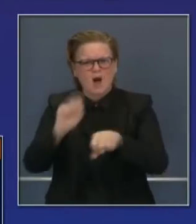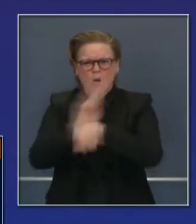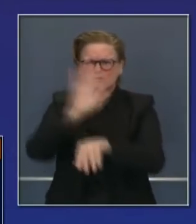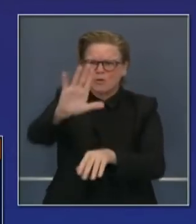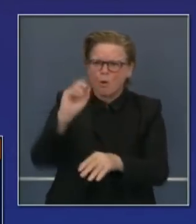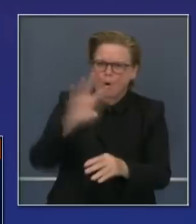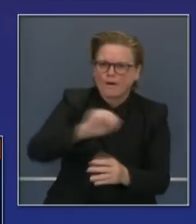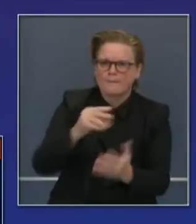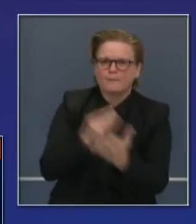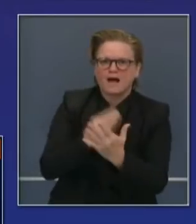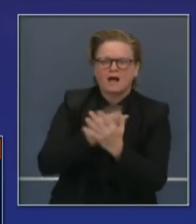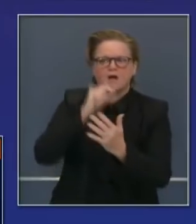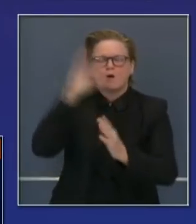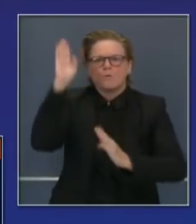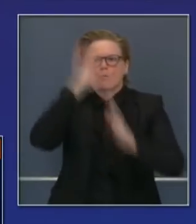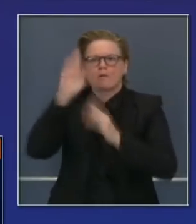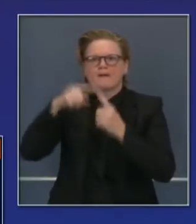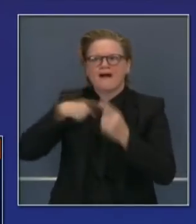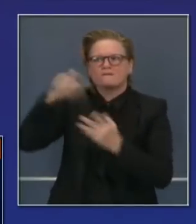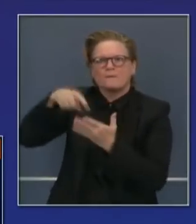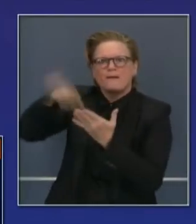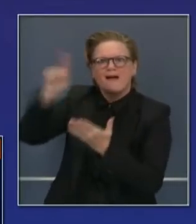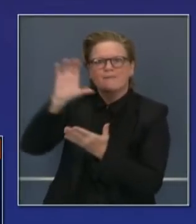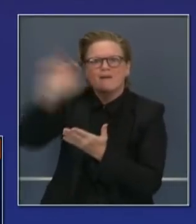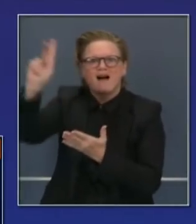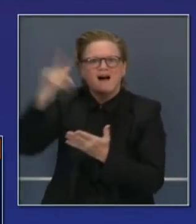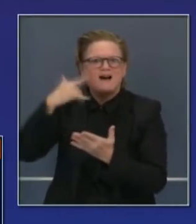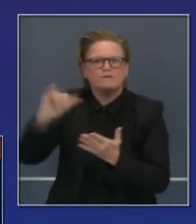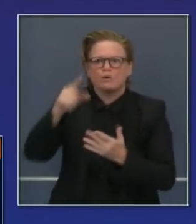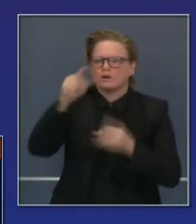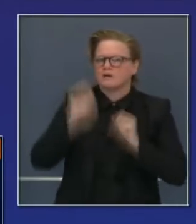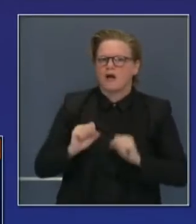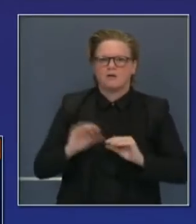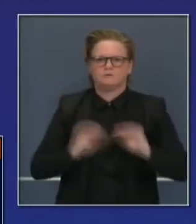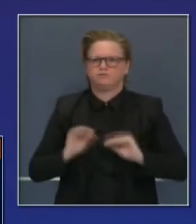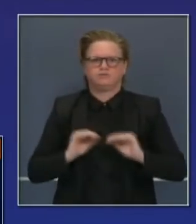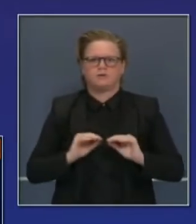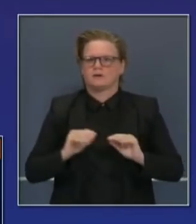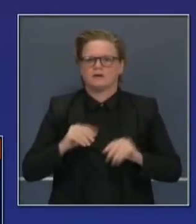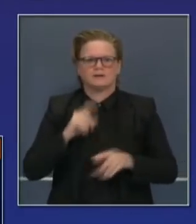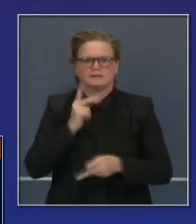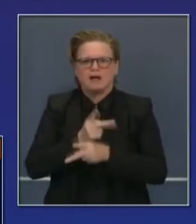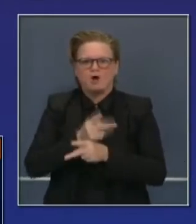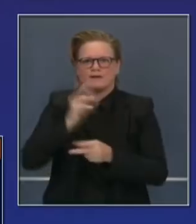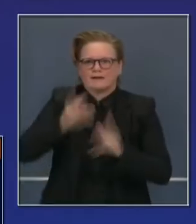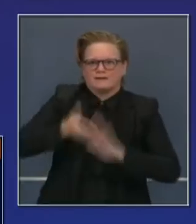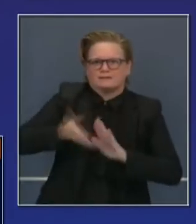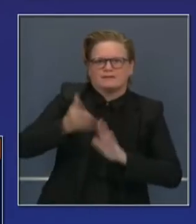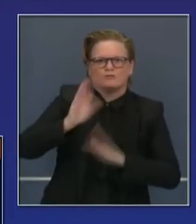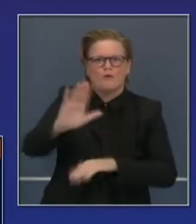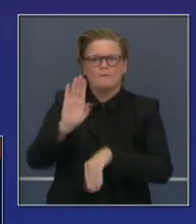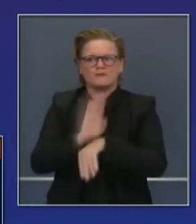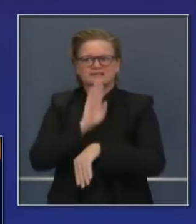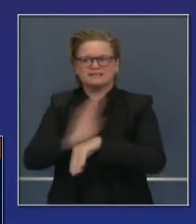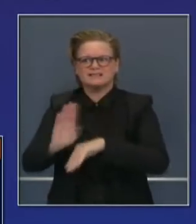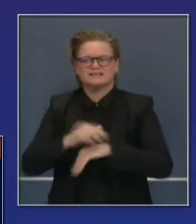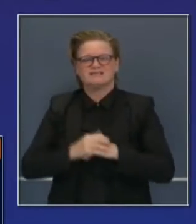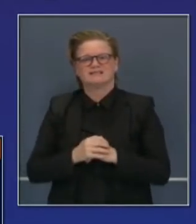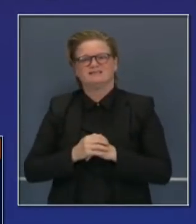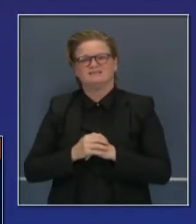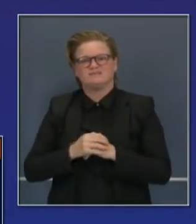to the state. We also provided this $100 million Main Street tax credit. I